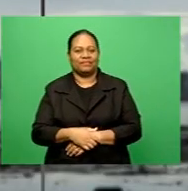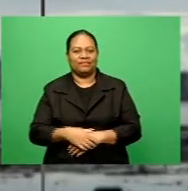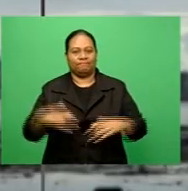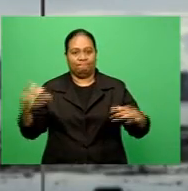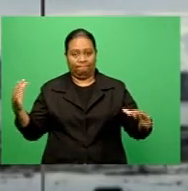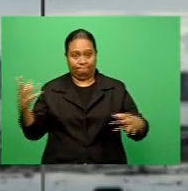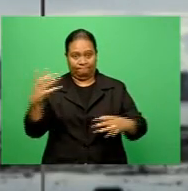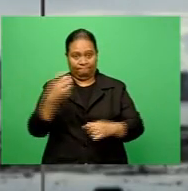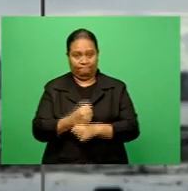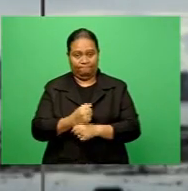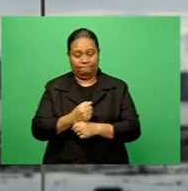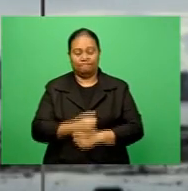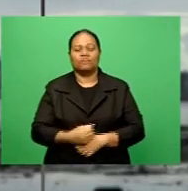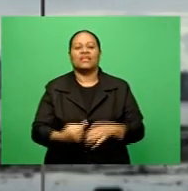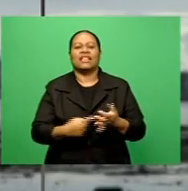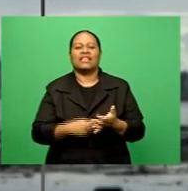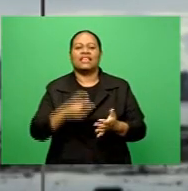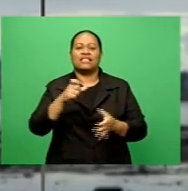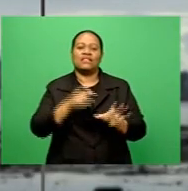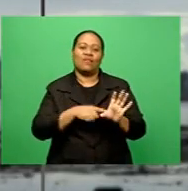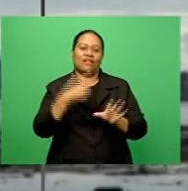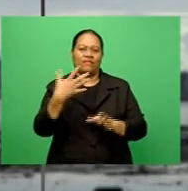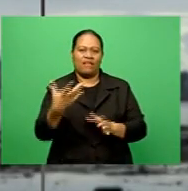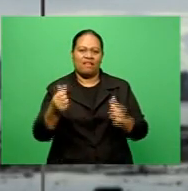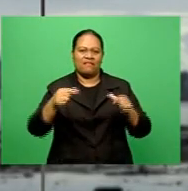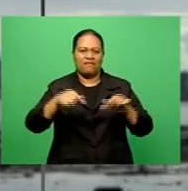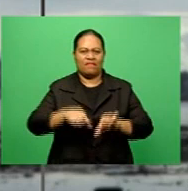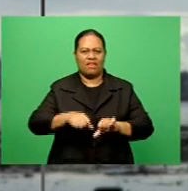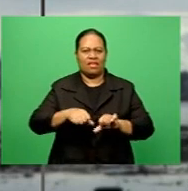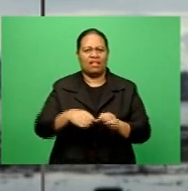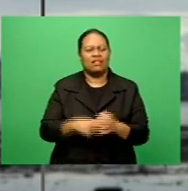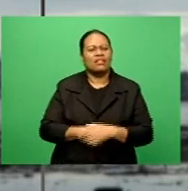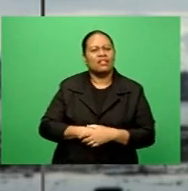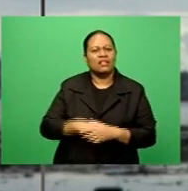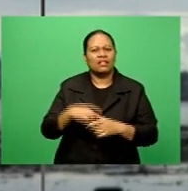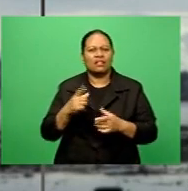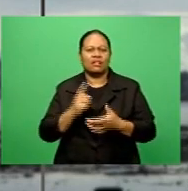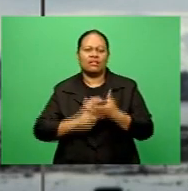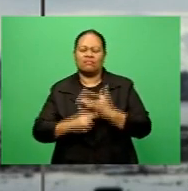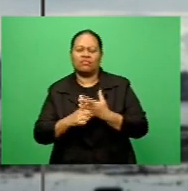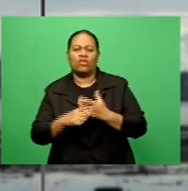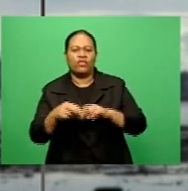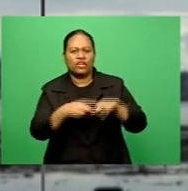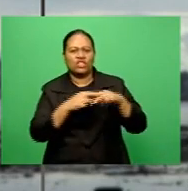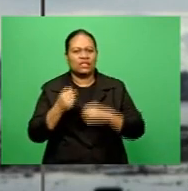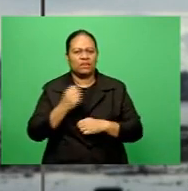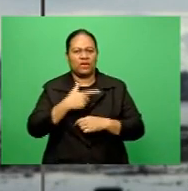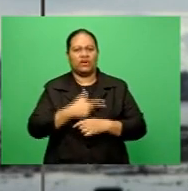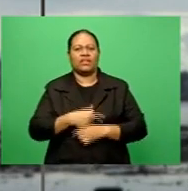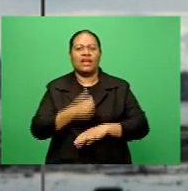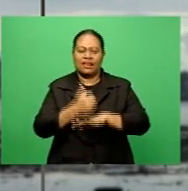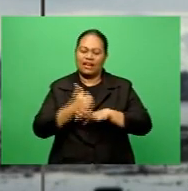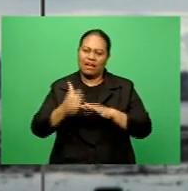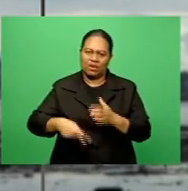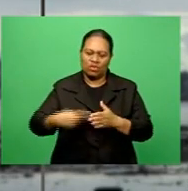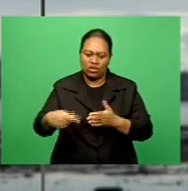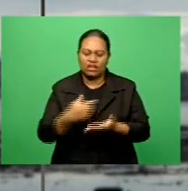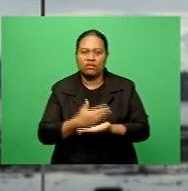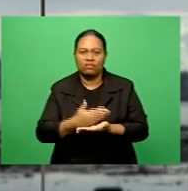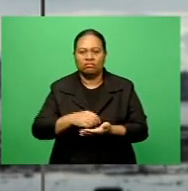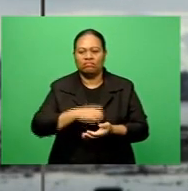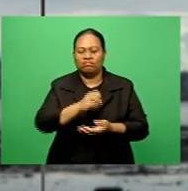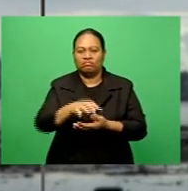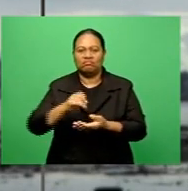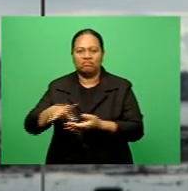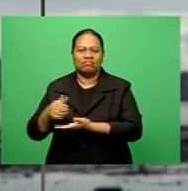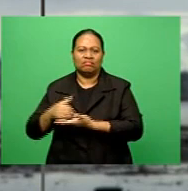And recapping the main stories, TC Yasa fails to dampen Fijian spirit. Government prioritized distribution of ration and health